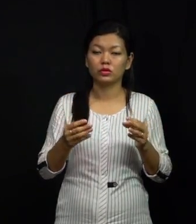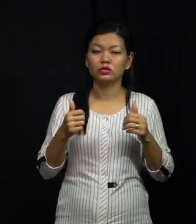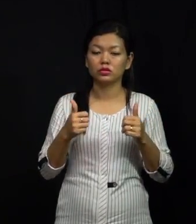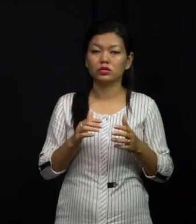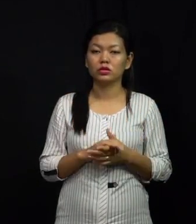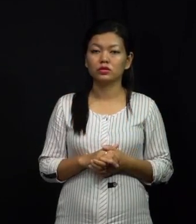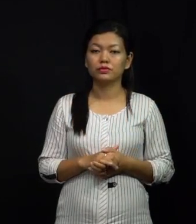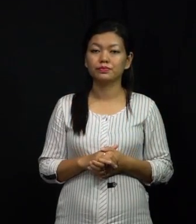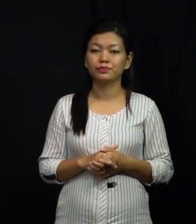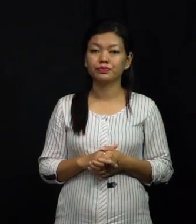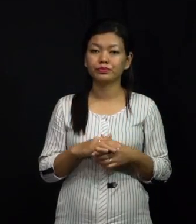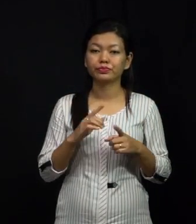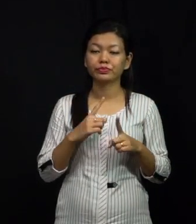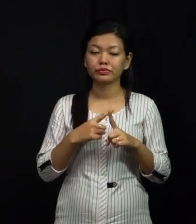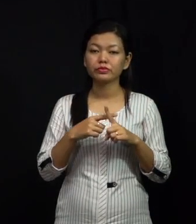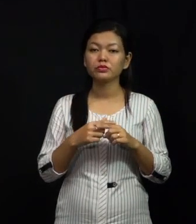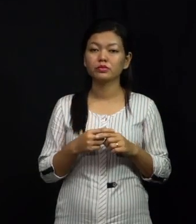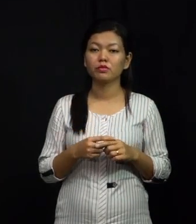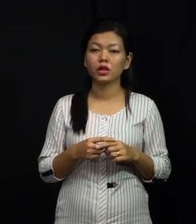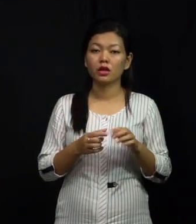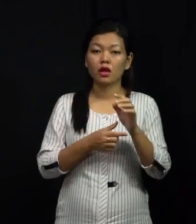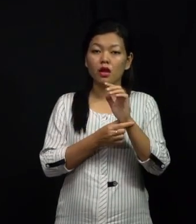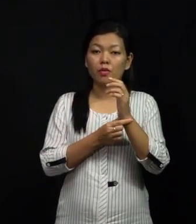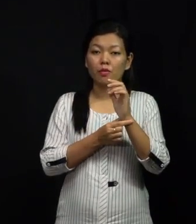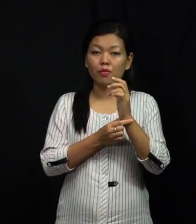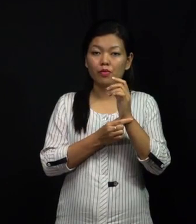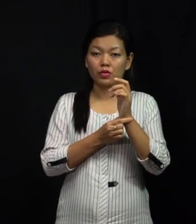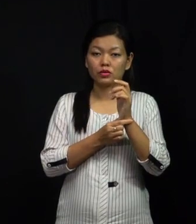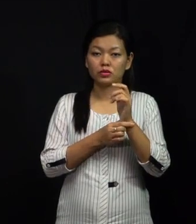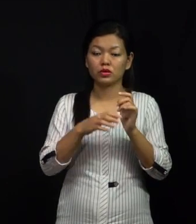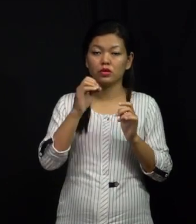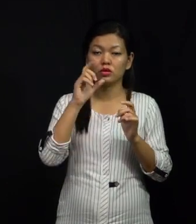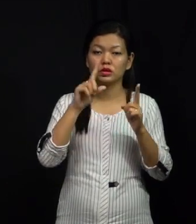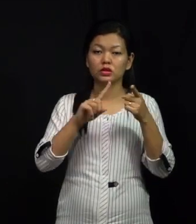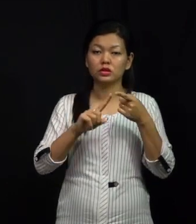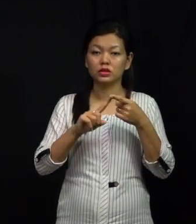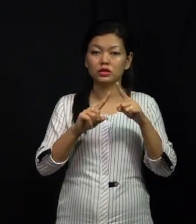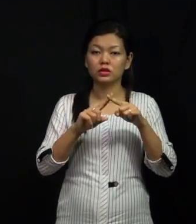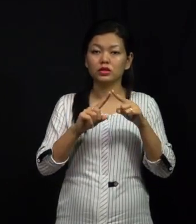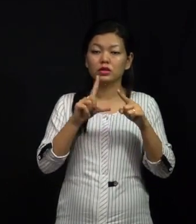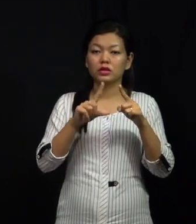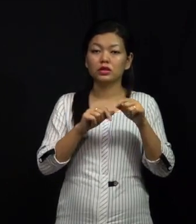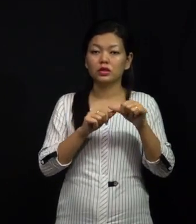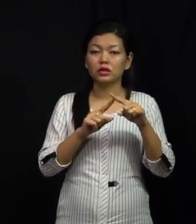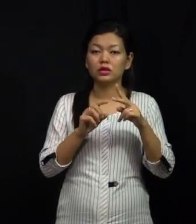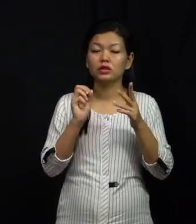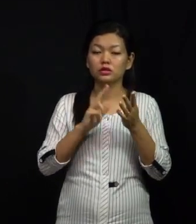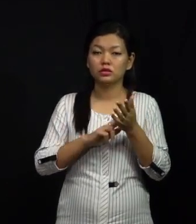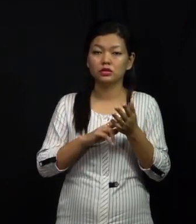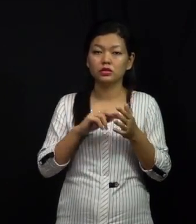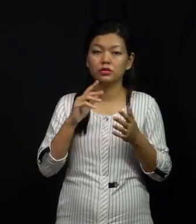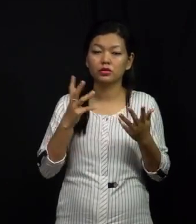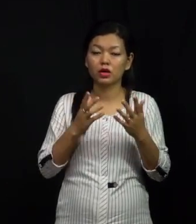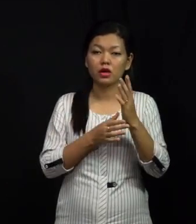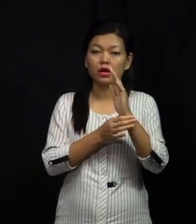that there is oscillation of bones taking place. So what is oscillation? Oscillation means the hardening of the bones.